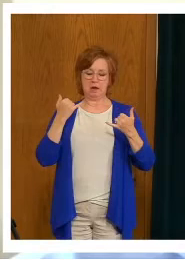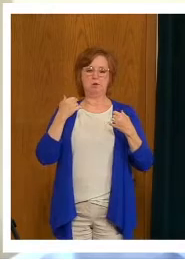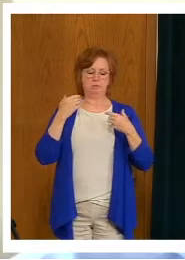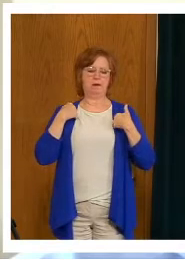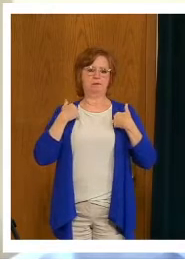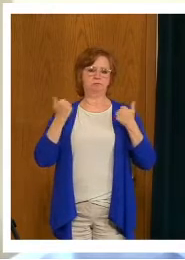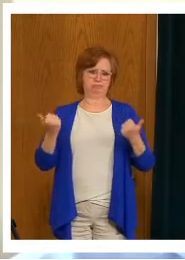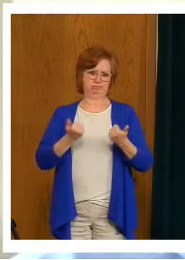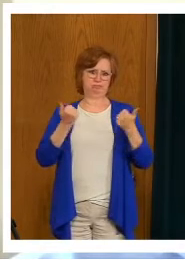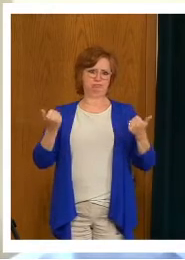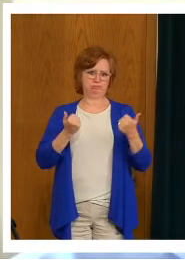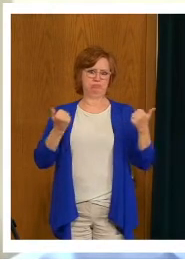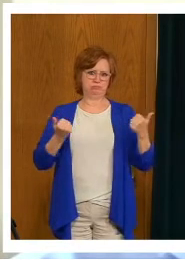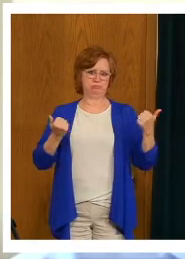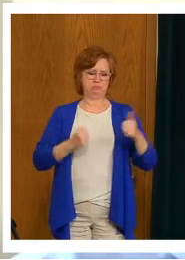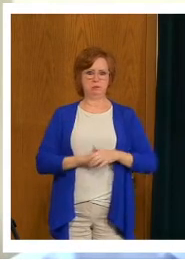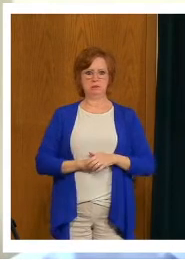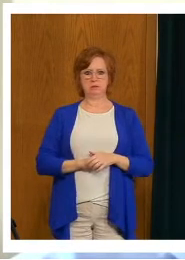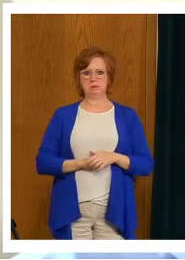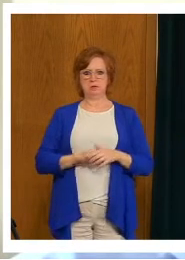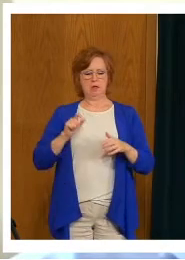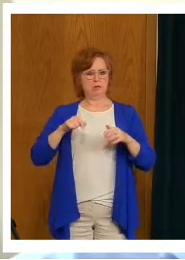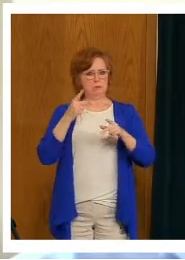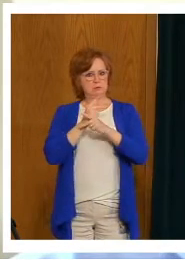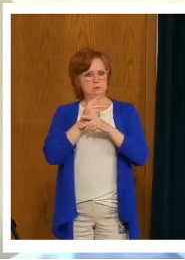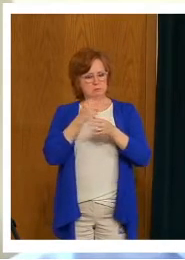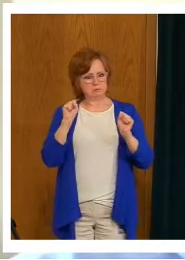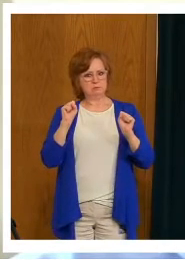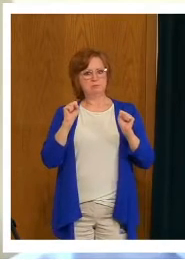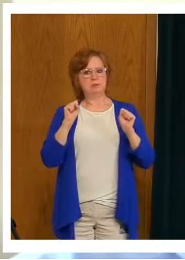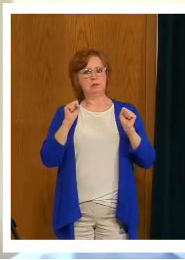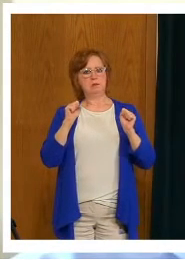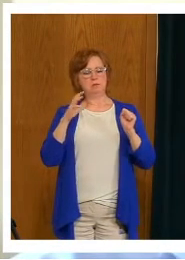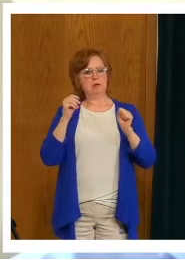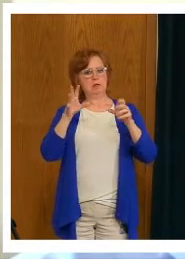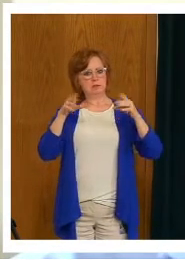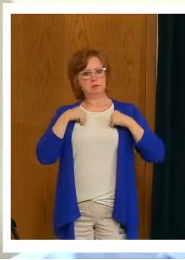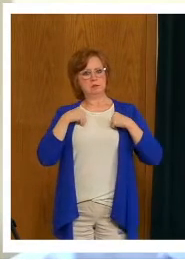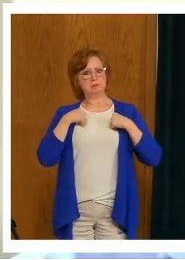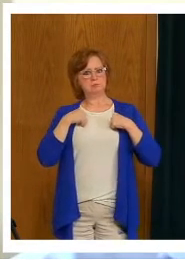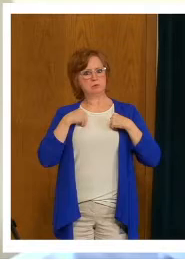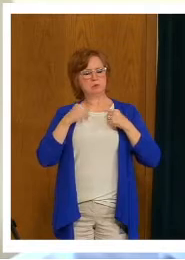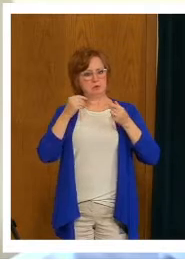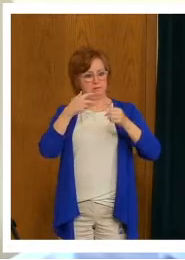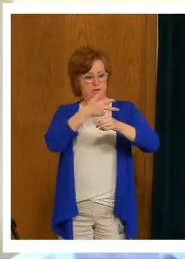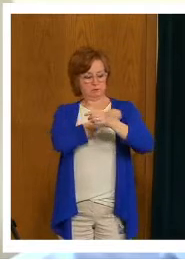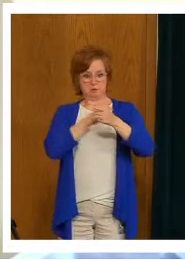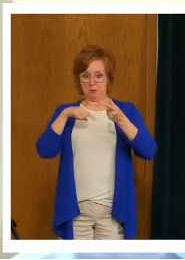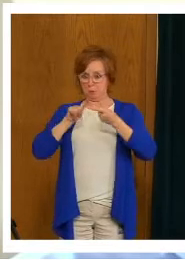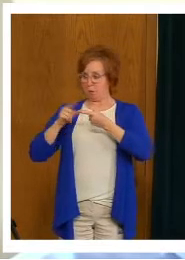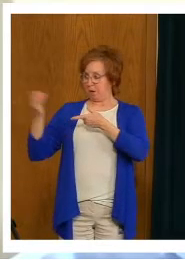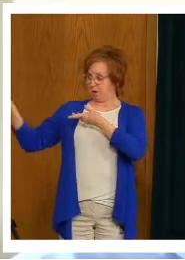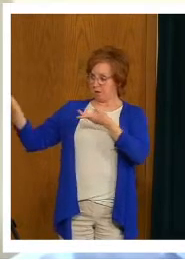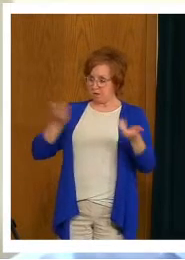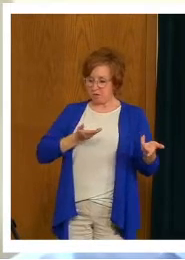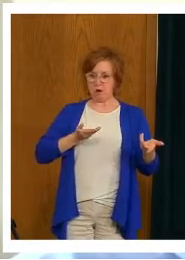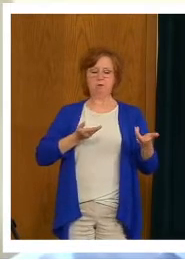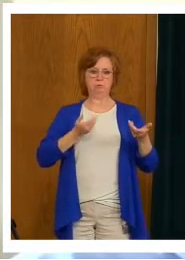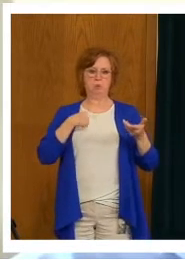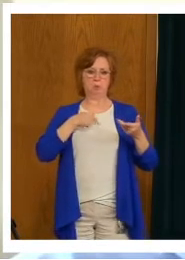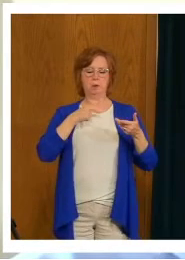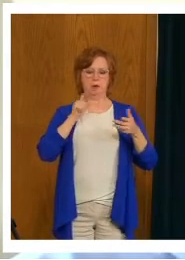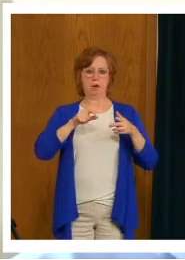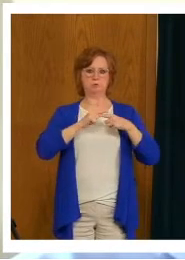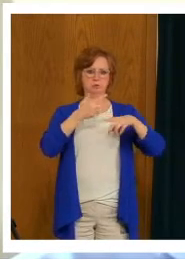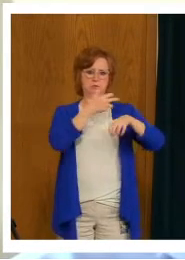we take the vaccines as soon as they come, and which will help us to reach closer to our goals